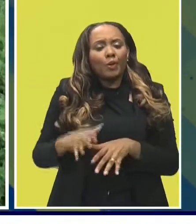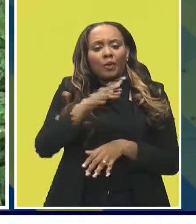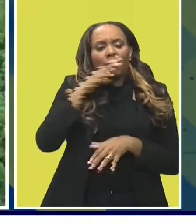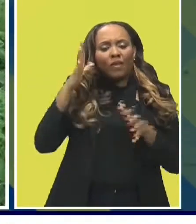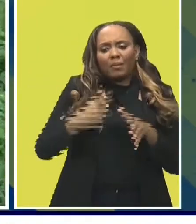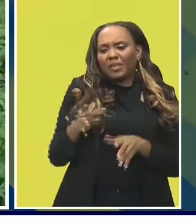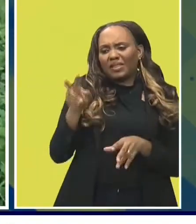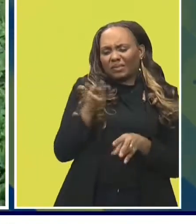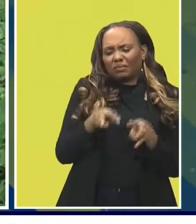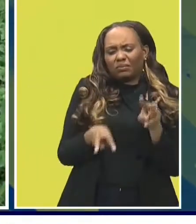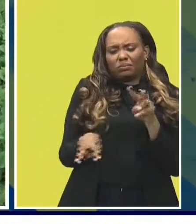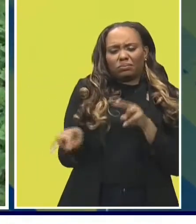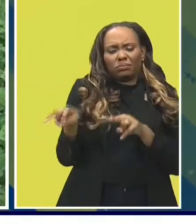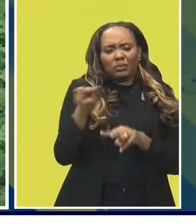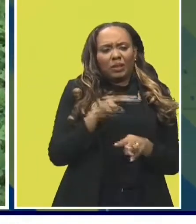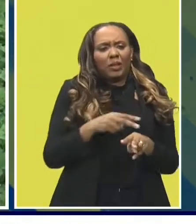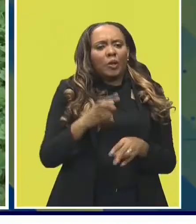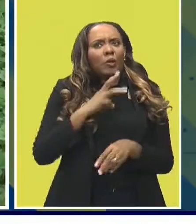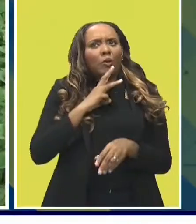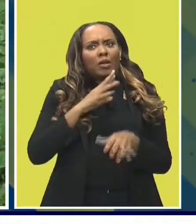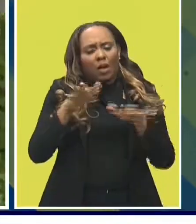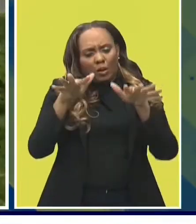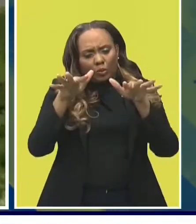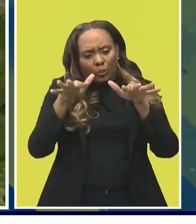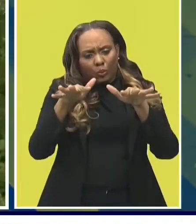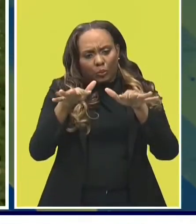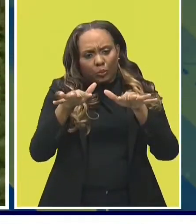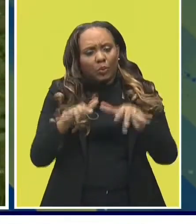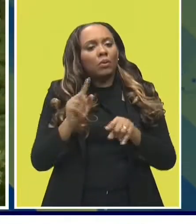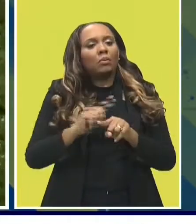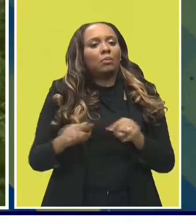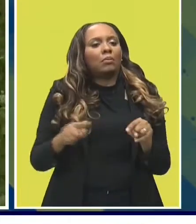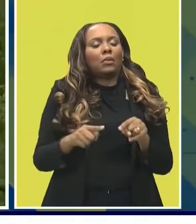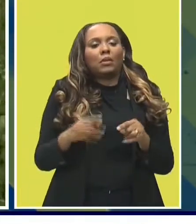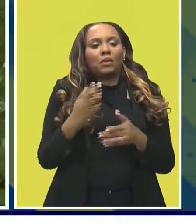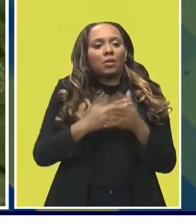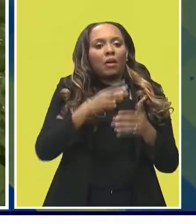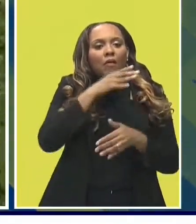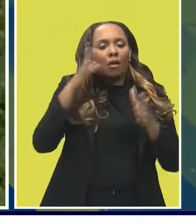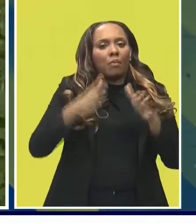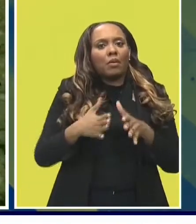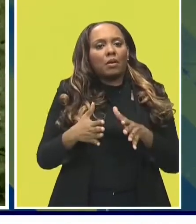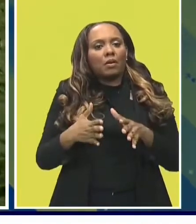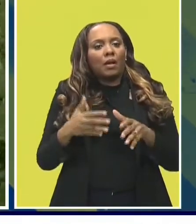damage now that the water is receding, there are others who experienced total losses.